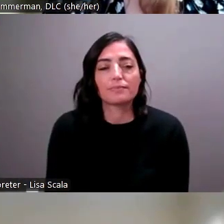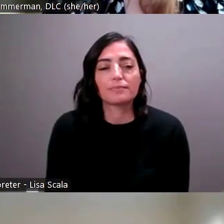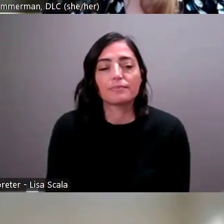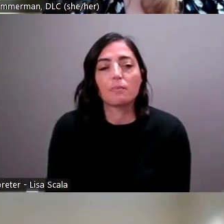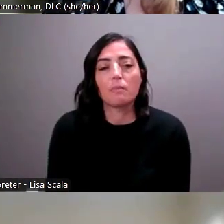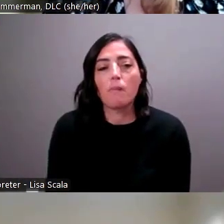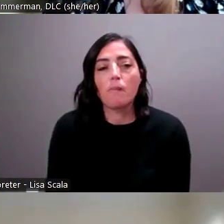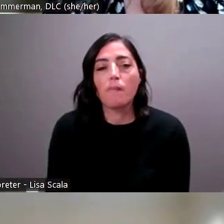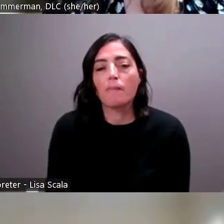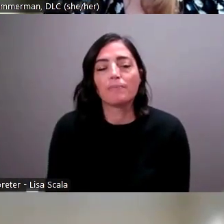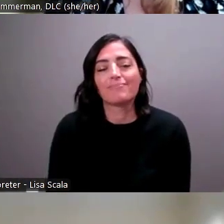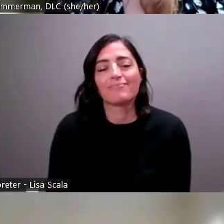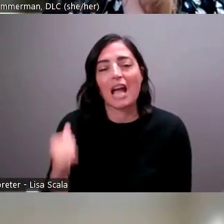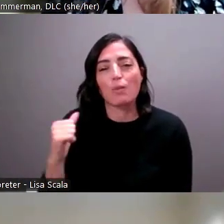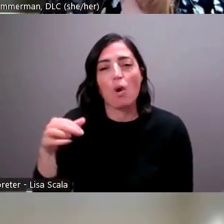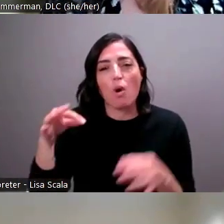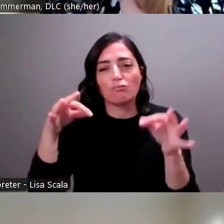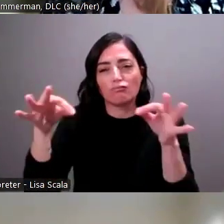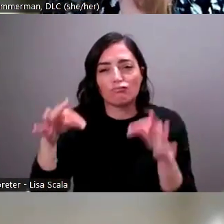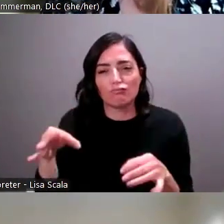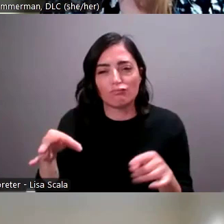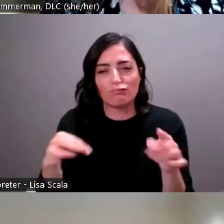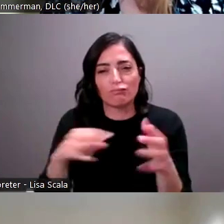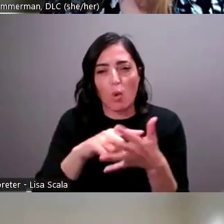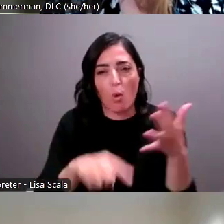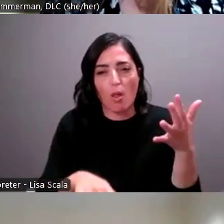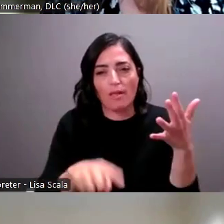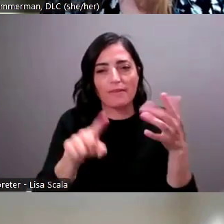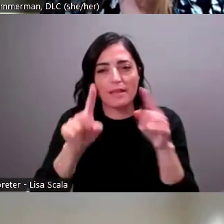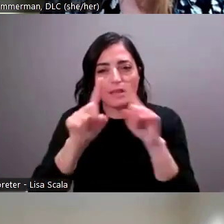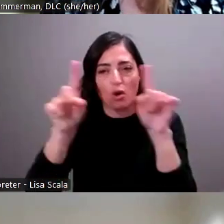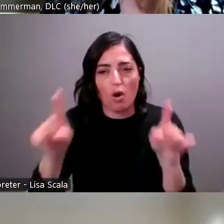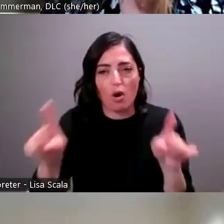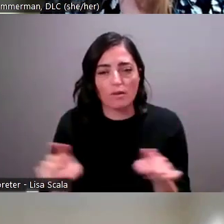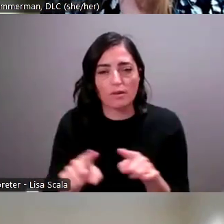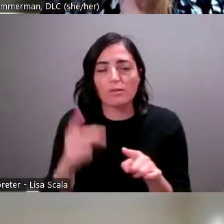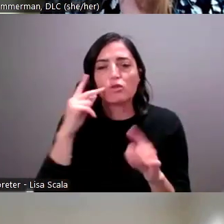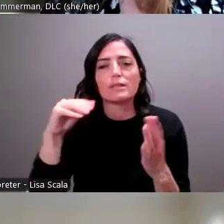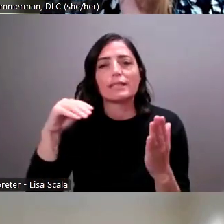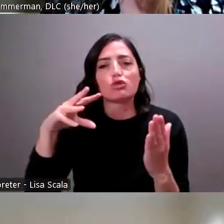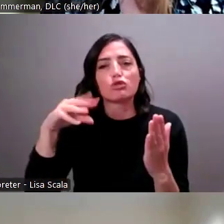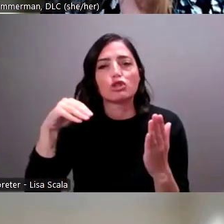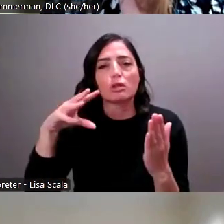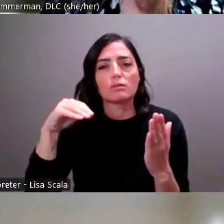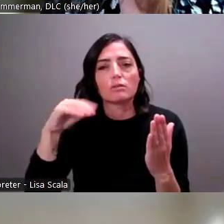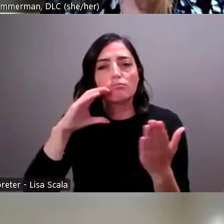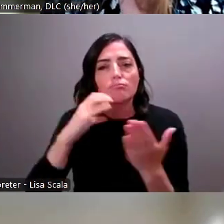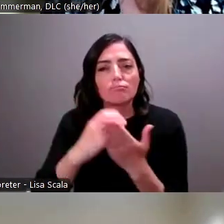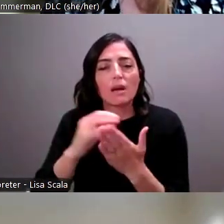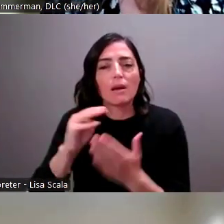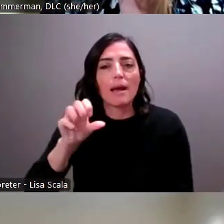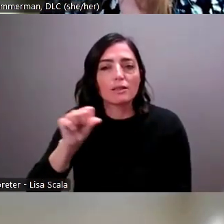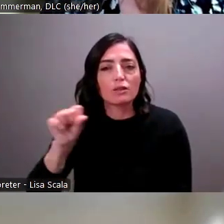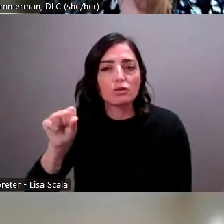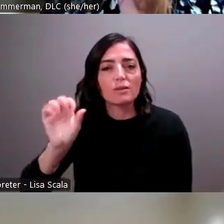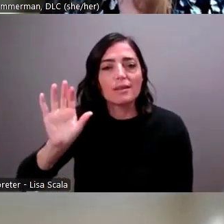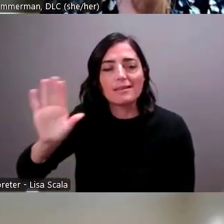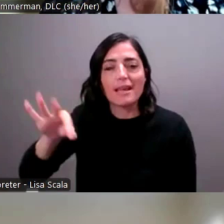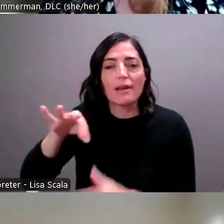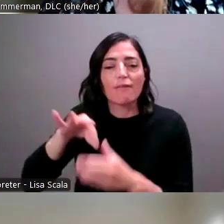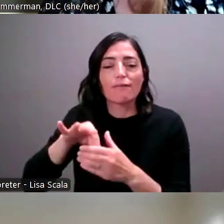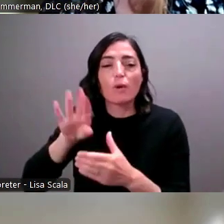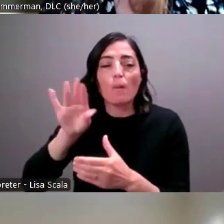I won't go through all of this, but on the screen, you'll just see screenshots of the Massachusetts vote by